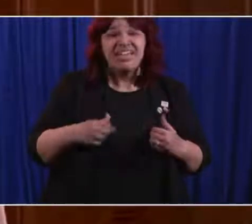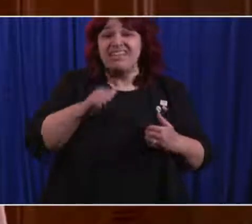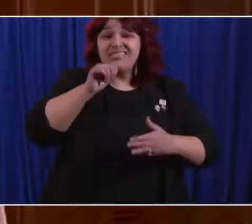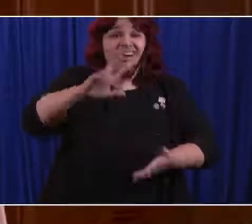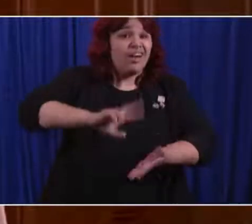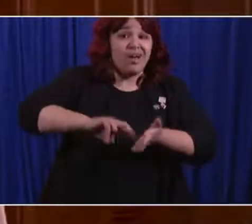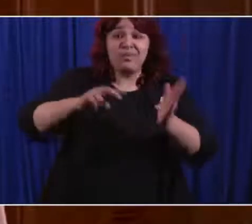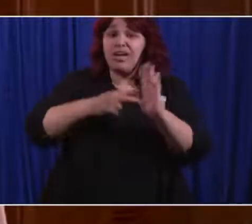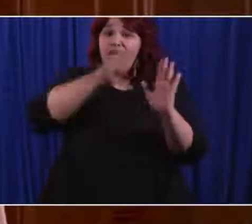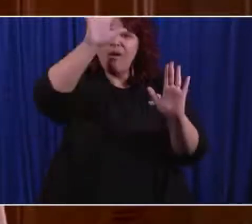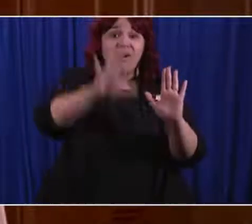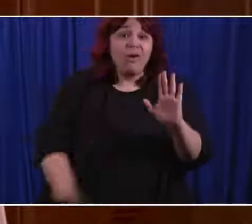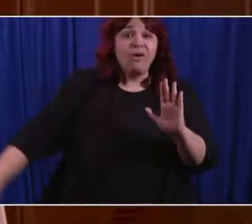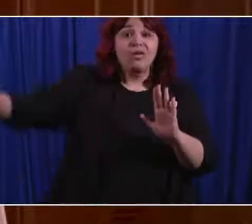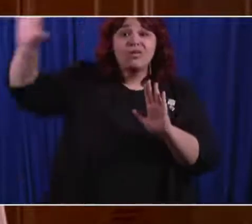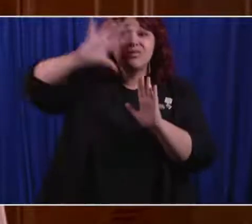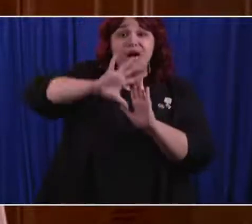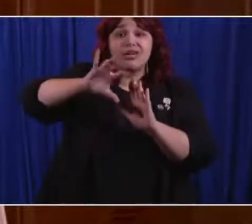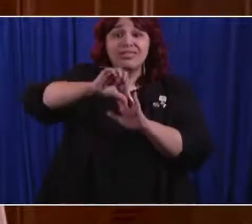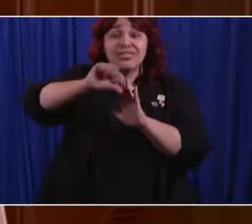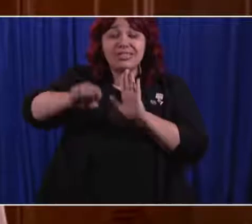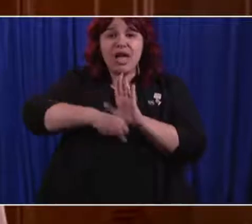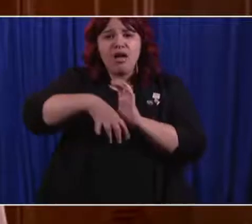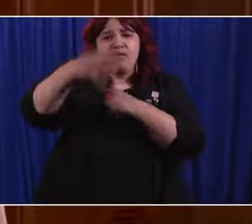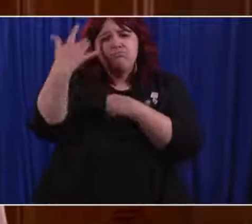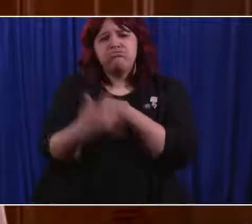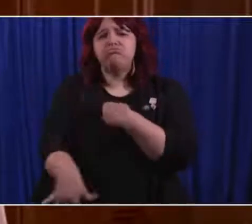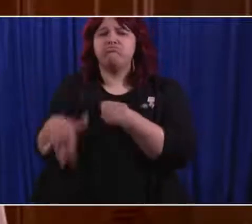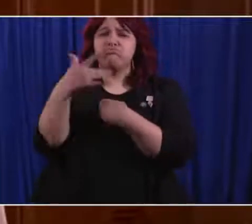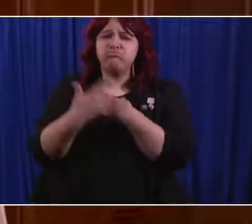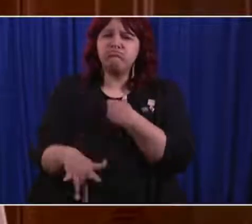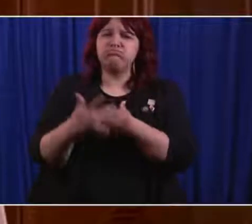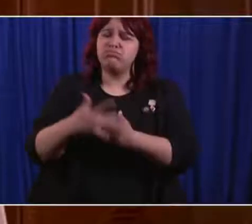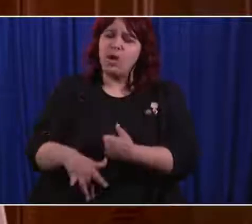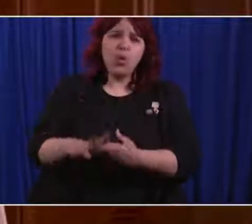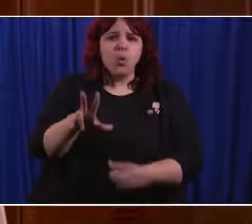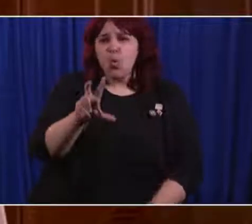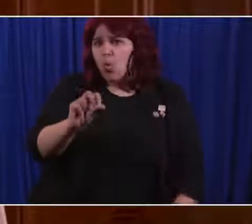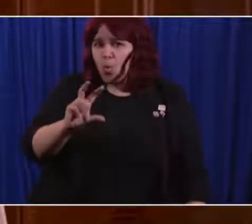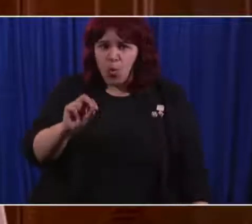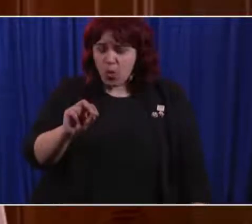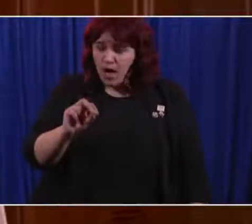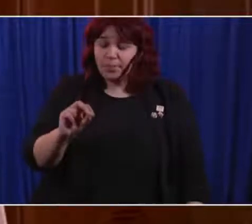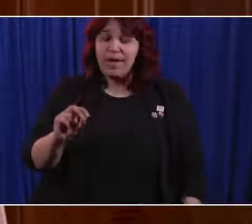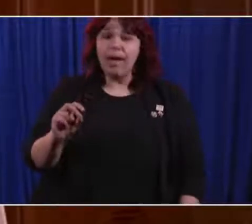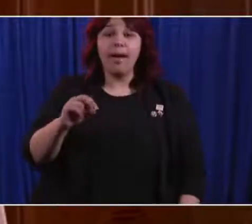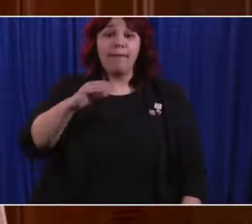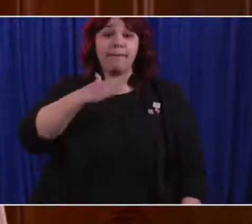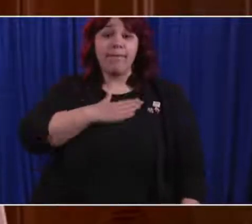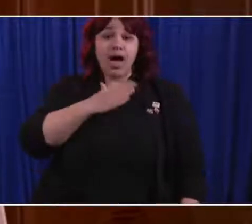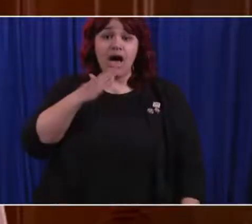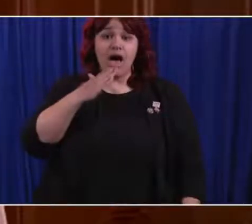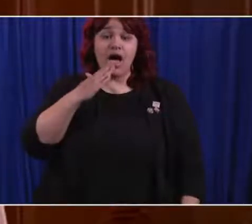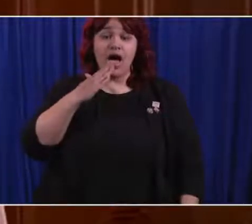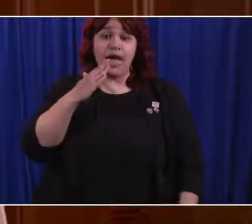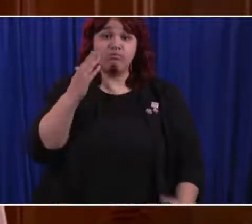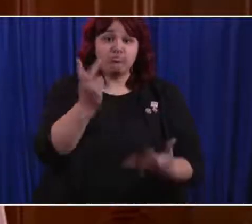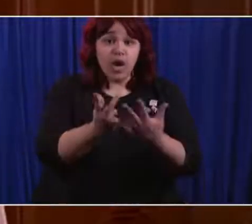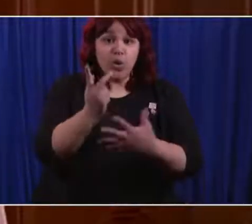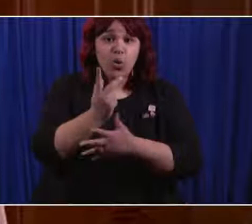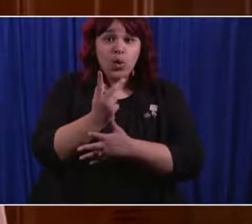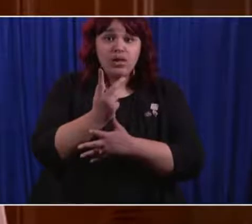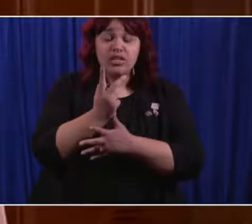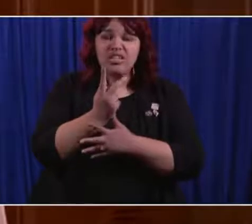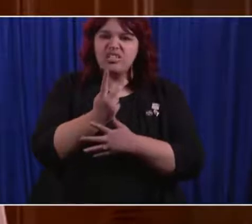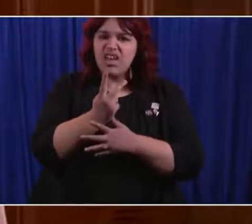an imperative that we not let vaccine anytime sit. But the majority of places are filled up and are filling